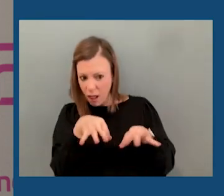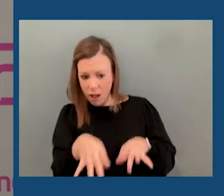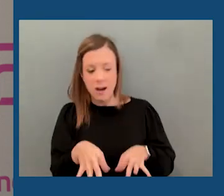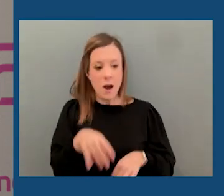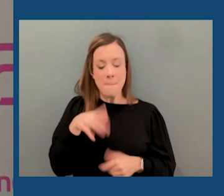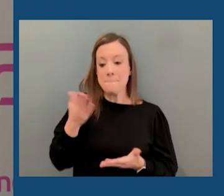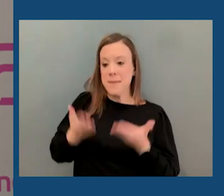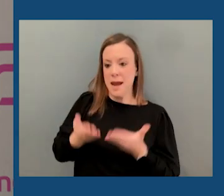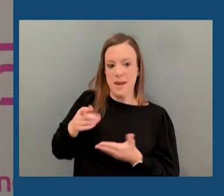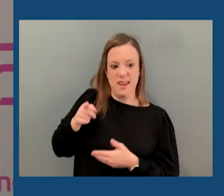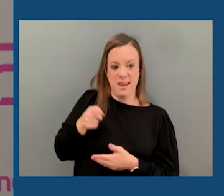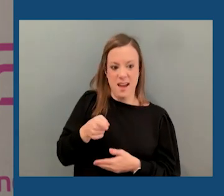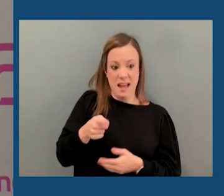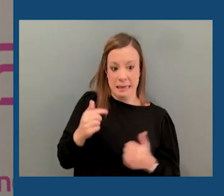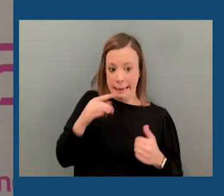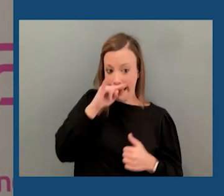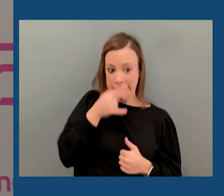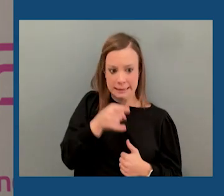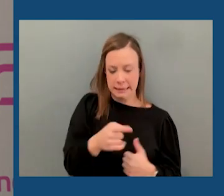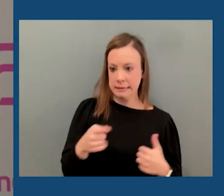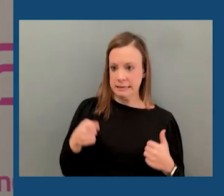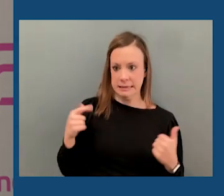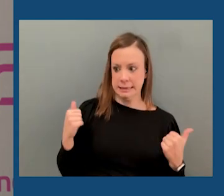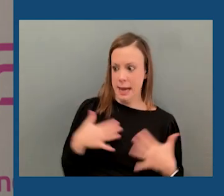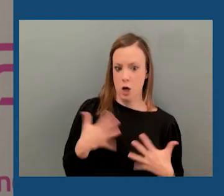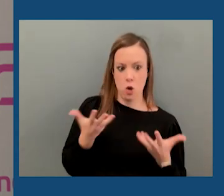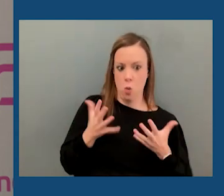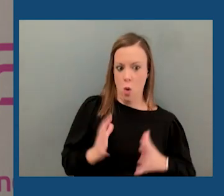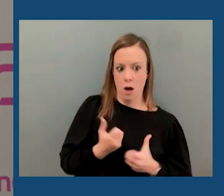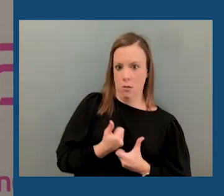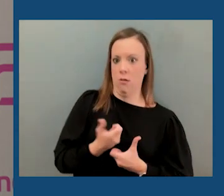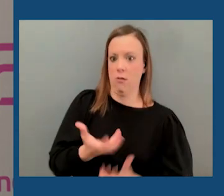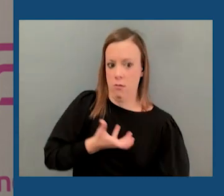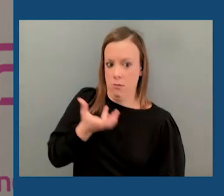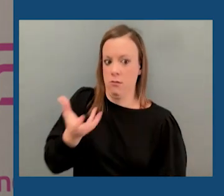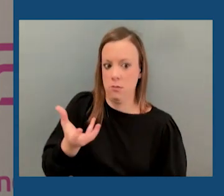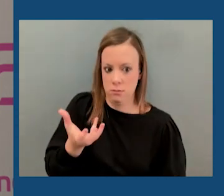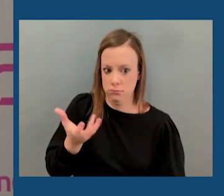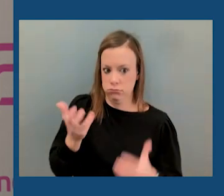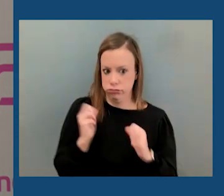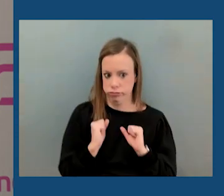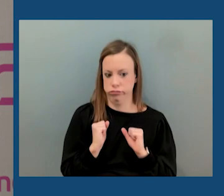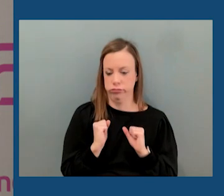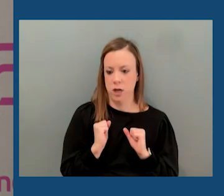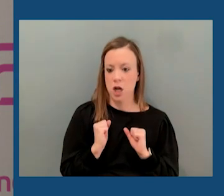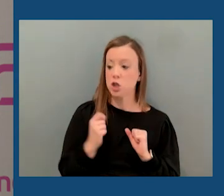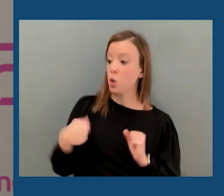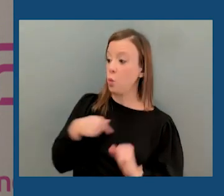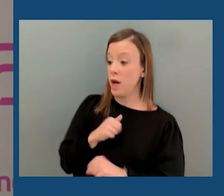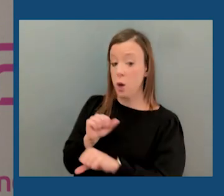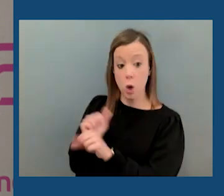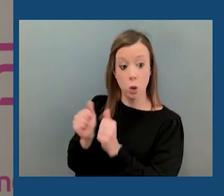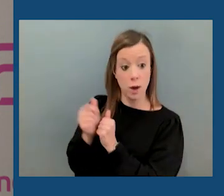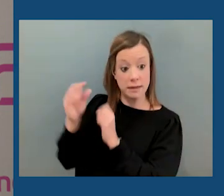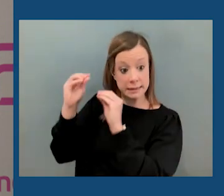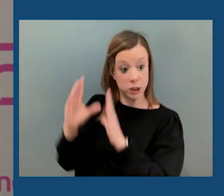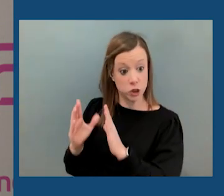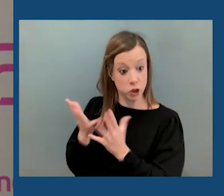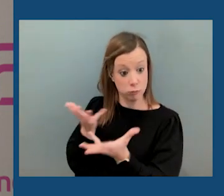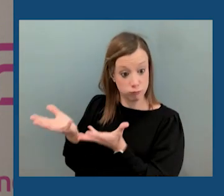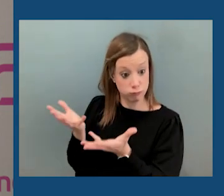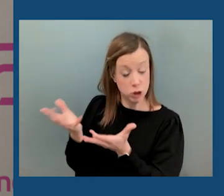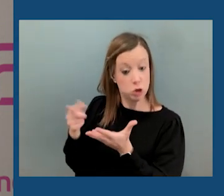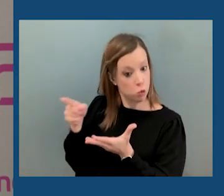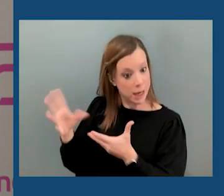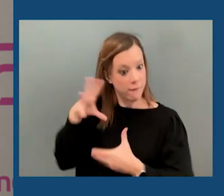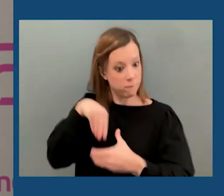questions or to share their experiences. We worked with him to ensure that he could also participate in the lesson so that his young folks knew